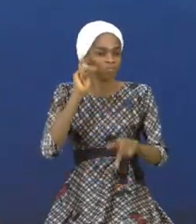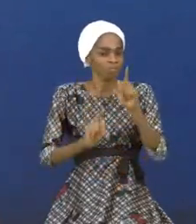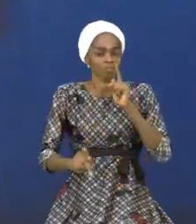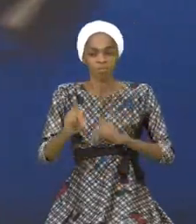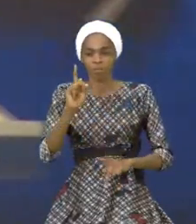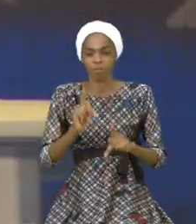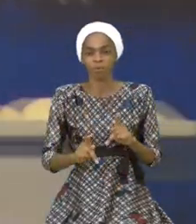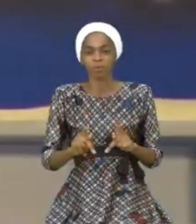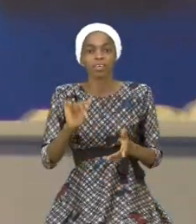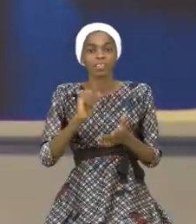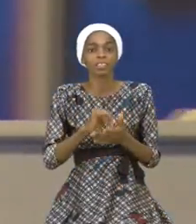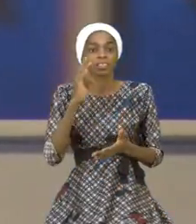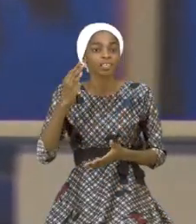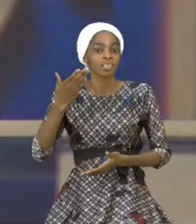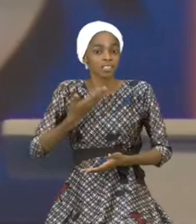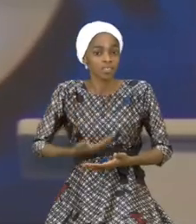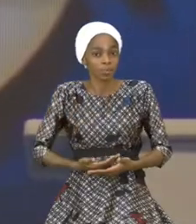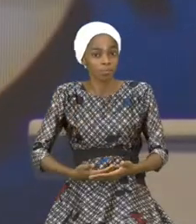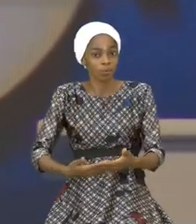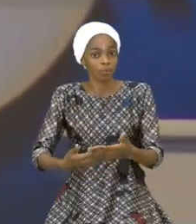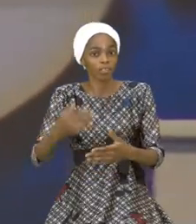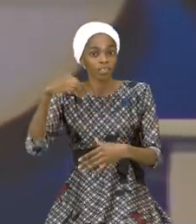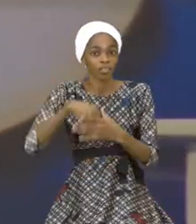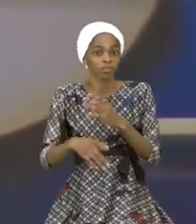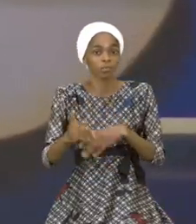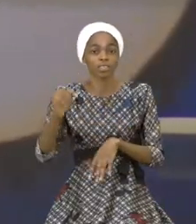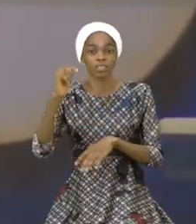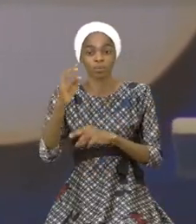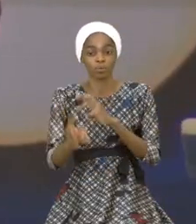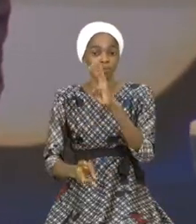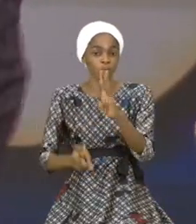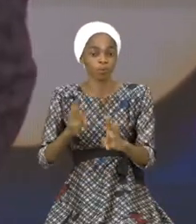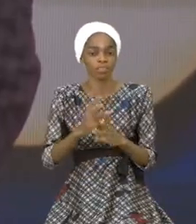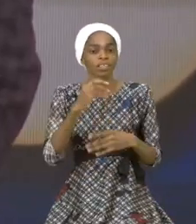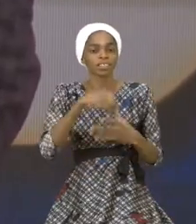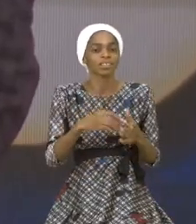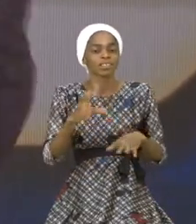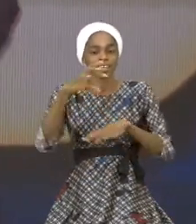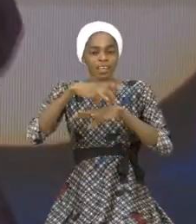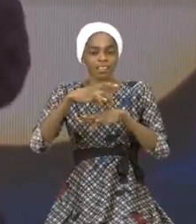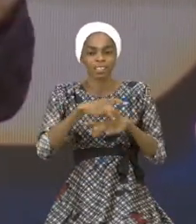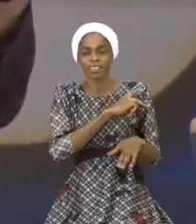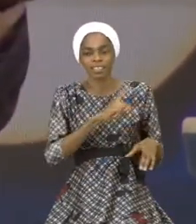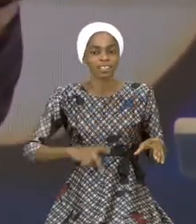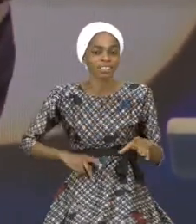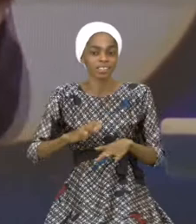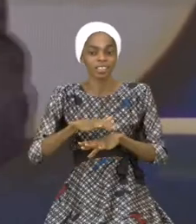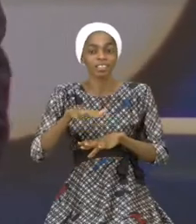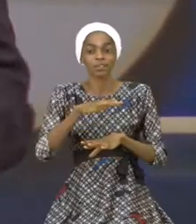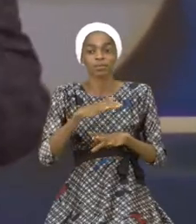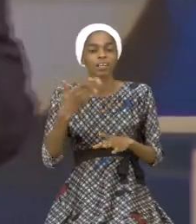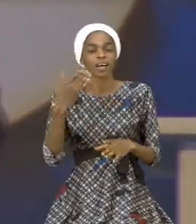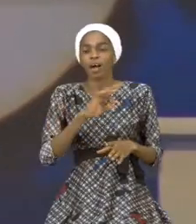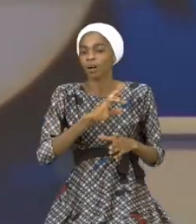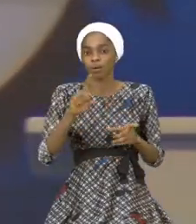people that they brought into the world, into the earthly kingdom, they were also